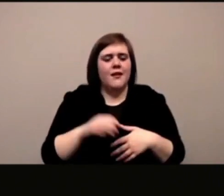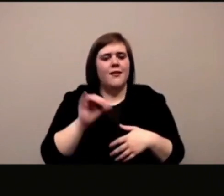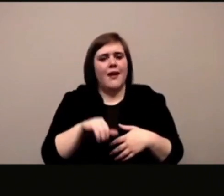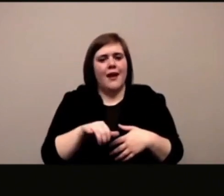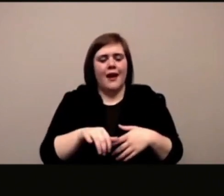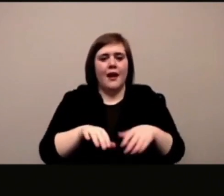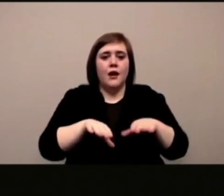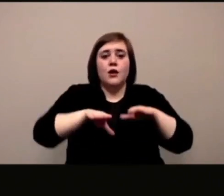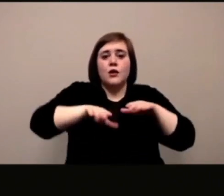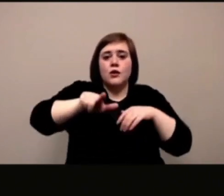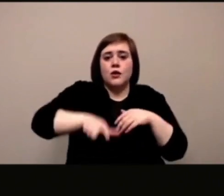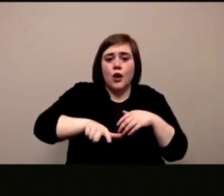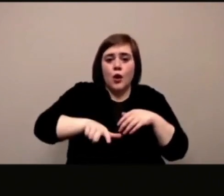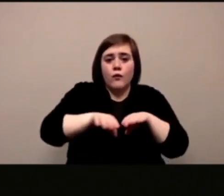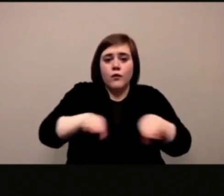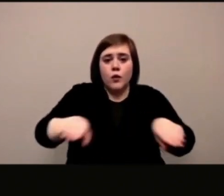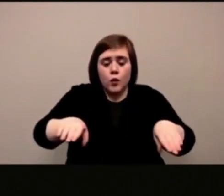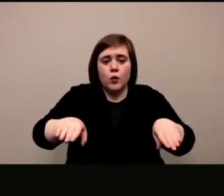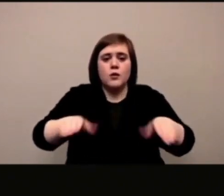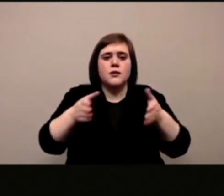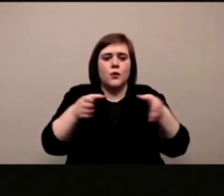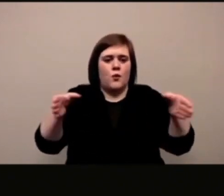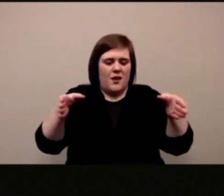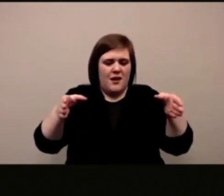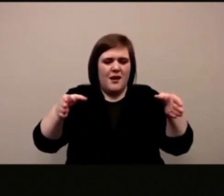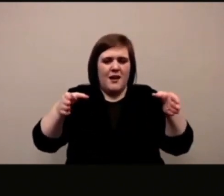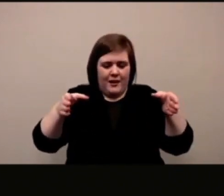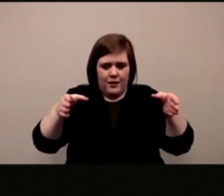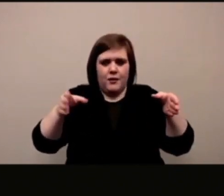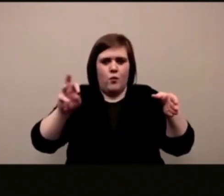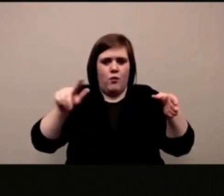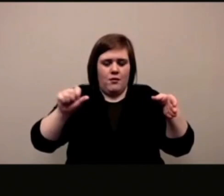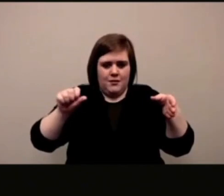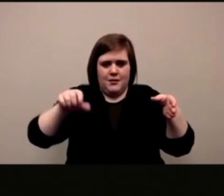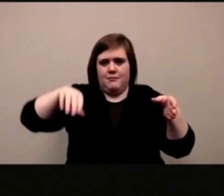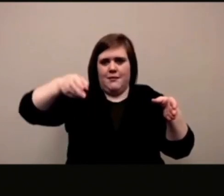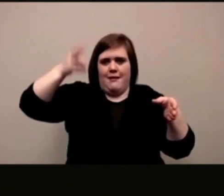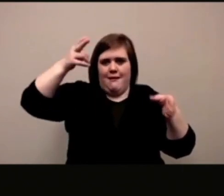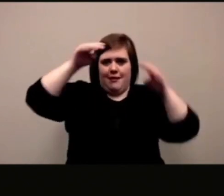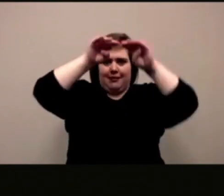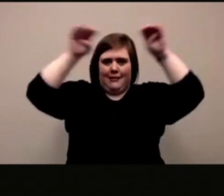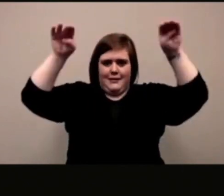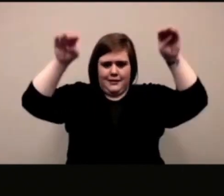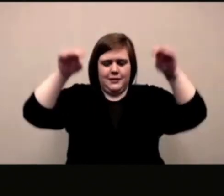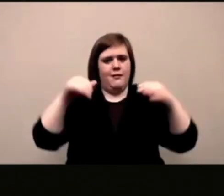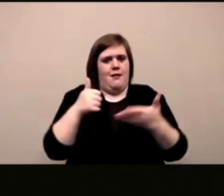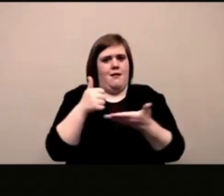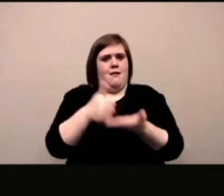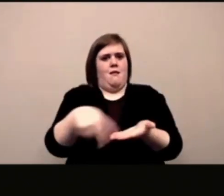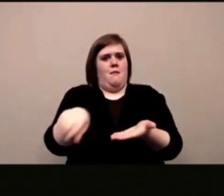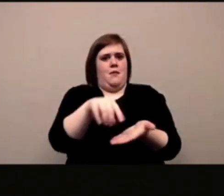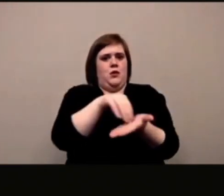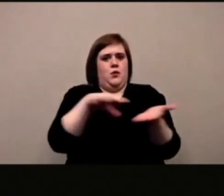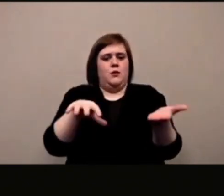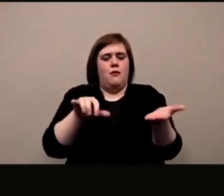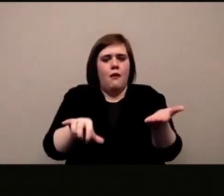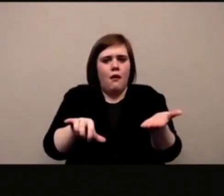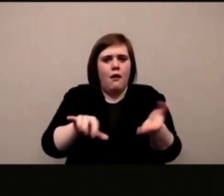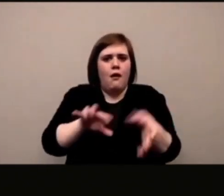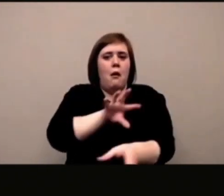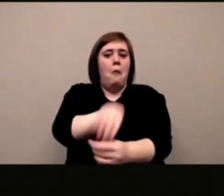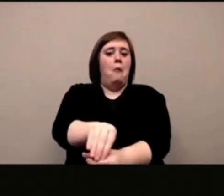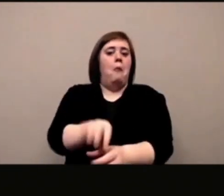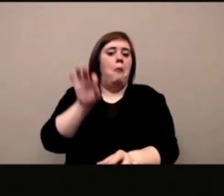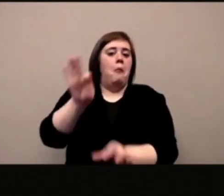high ceilings, wide walls, just giving them that open-endedness to be creative really allows our students to be able to go and like put in their own